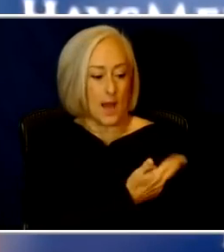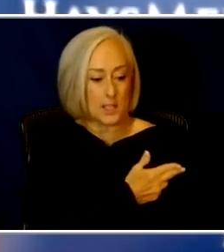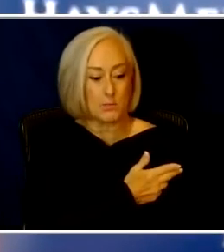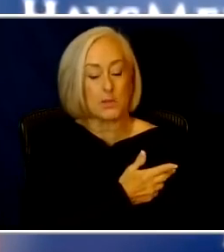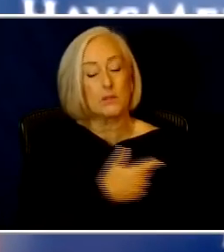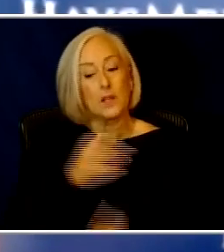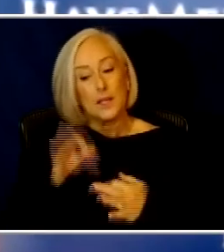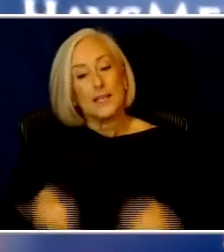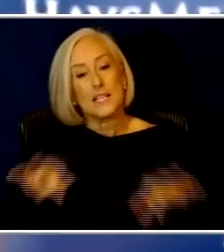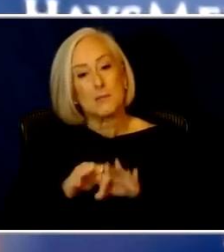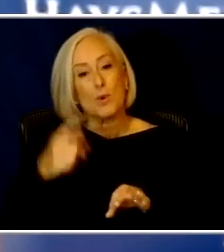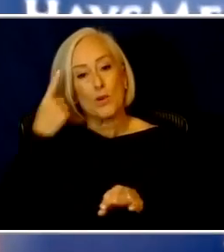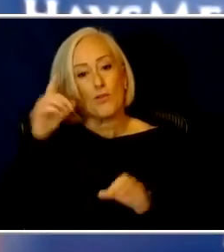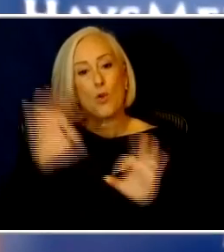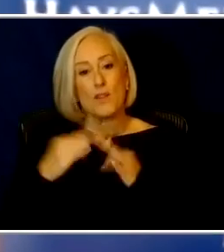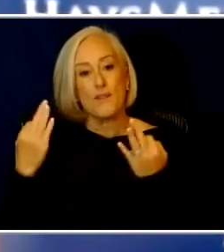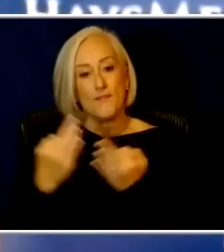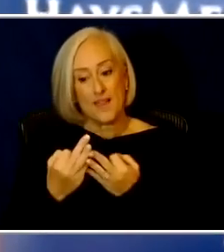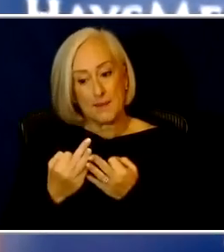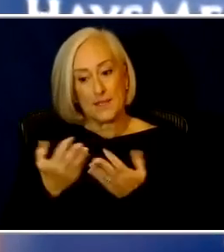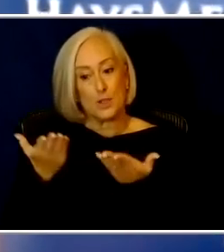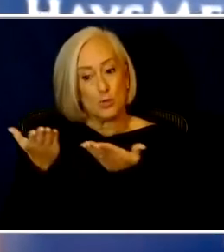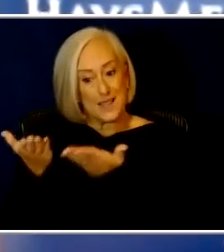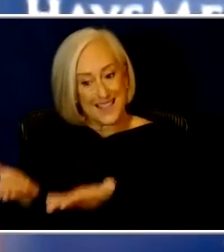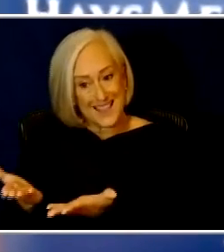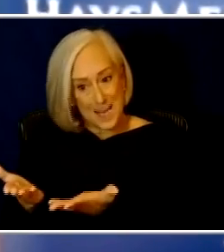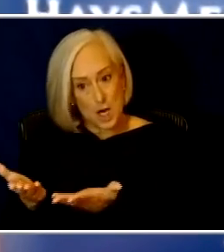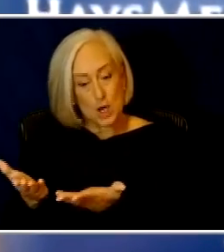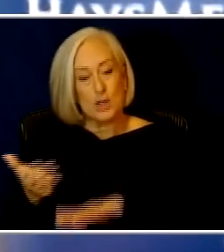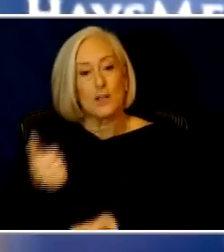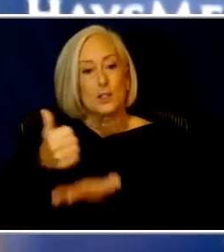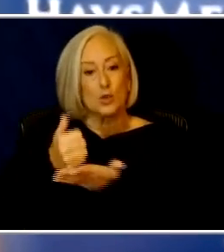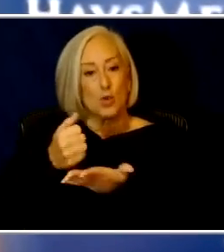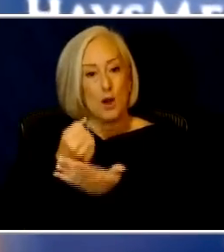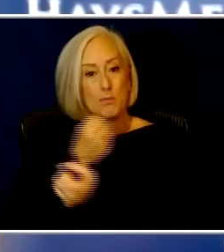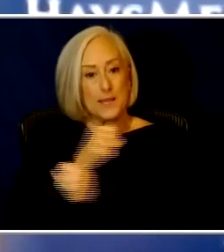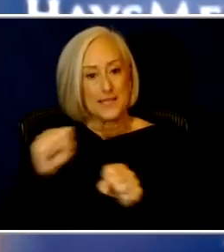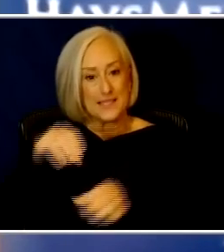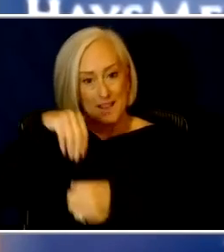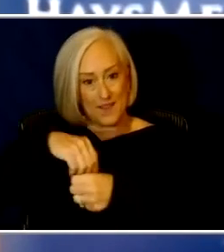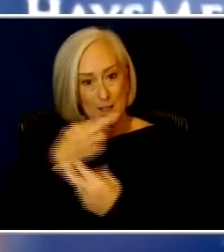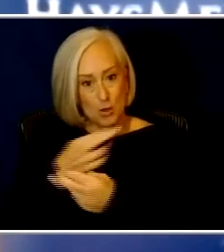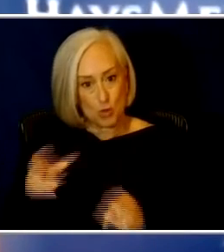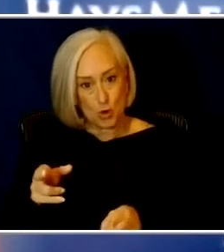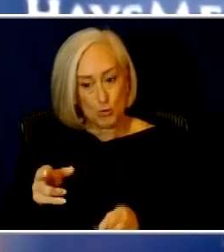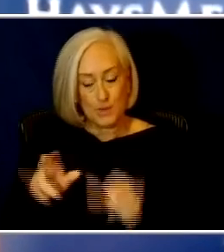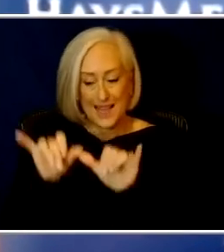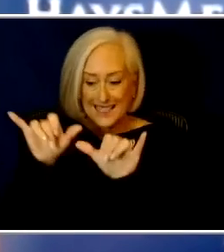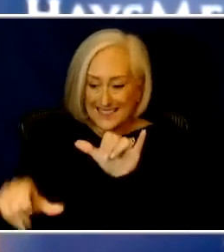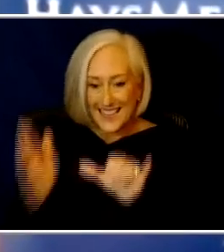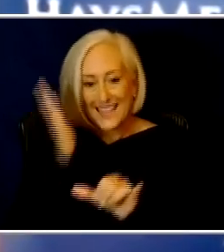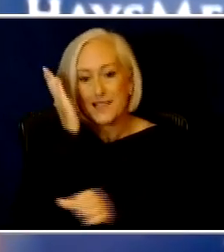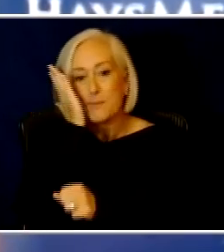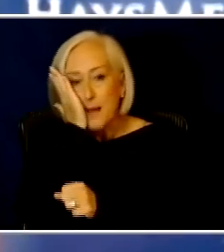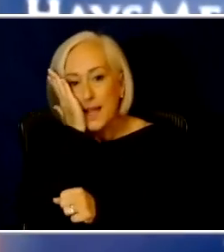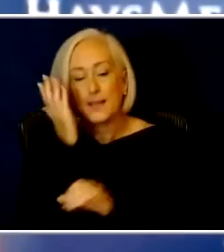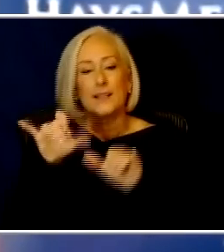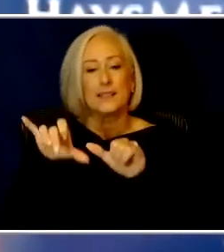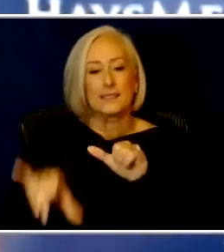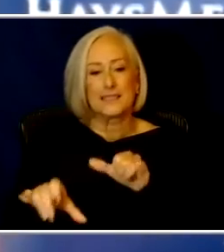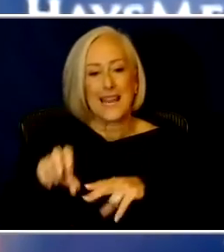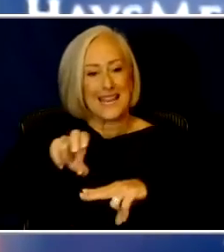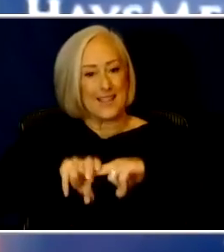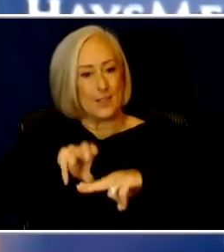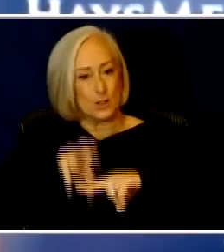to help improve their safety in the room so that they stay, in bed or safely in their chair. I think there's some advocacy